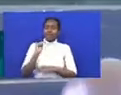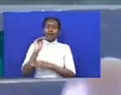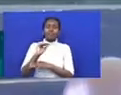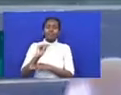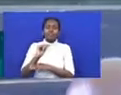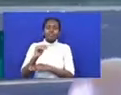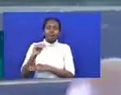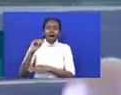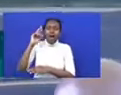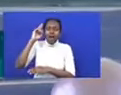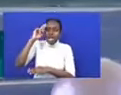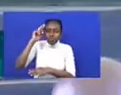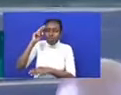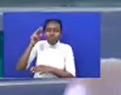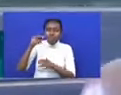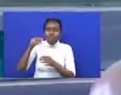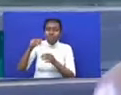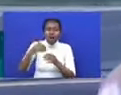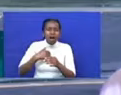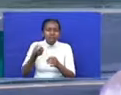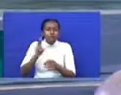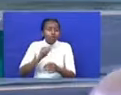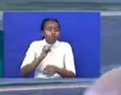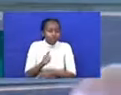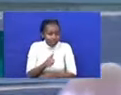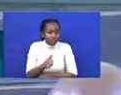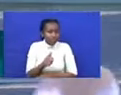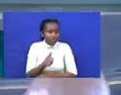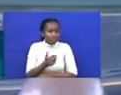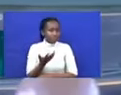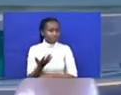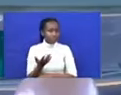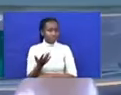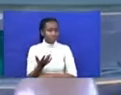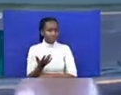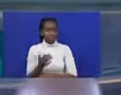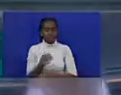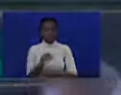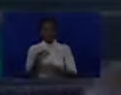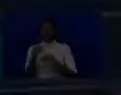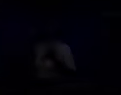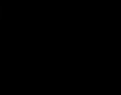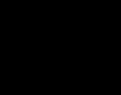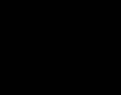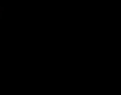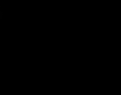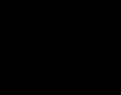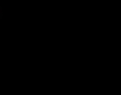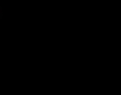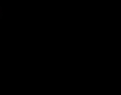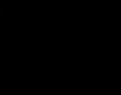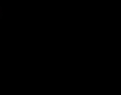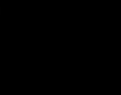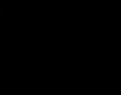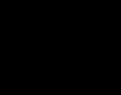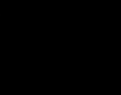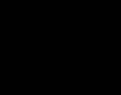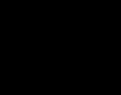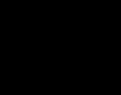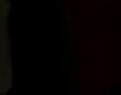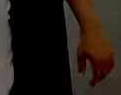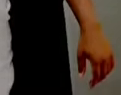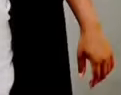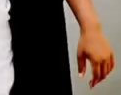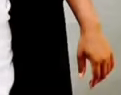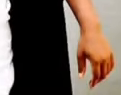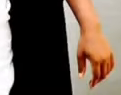Please put my presentation back up. So we want to sort out home ownership. We want to look at education. We want to look at many things. I don't